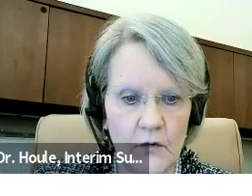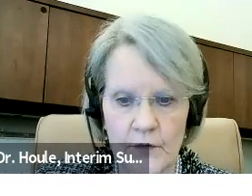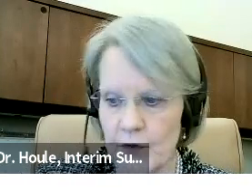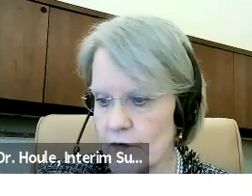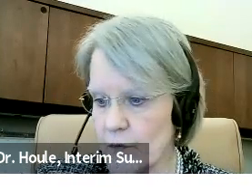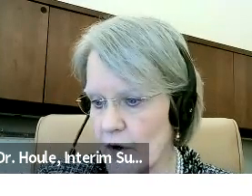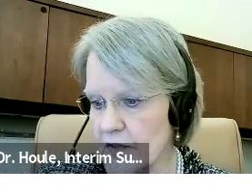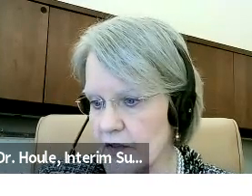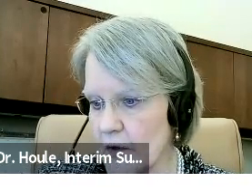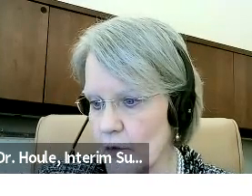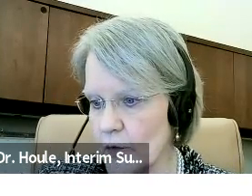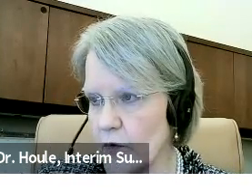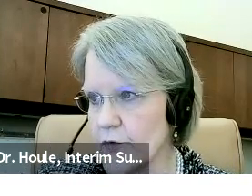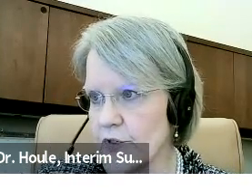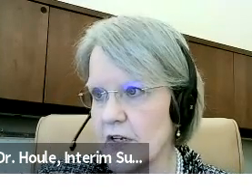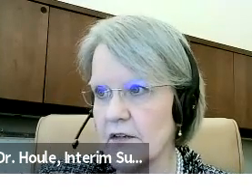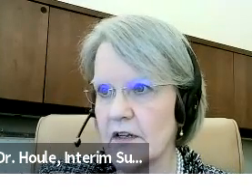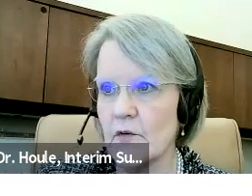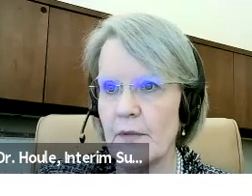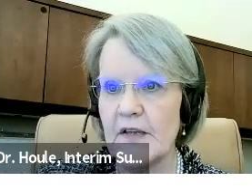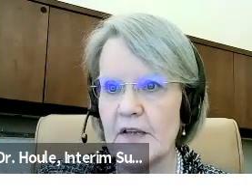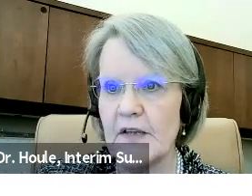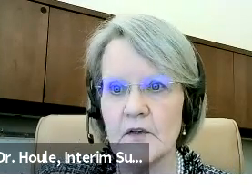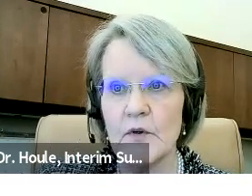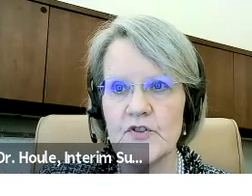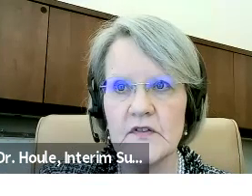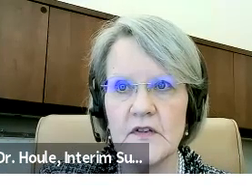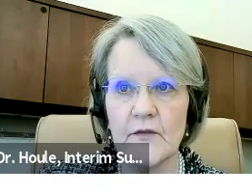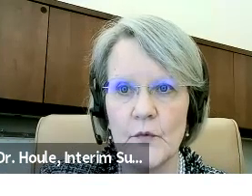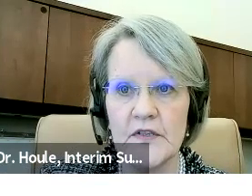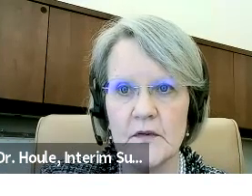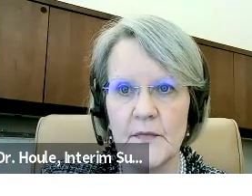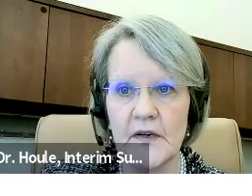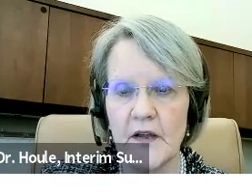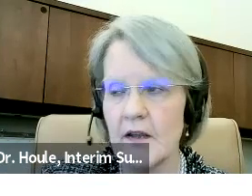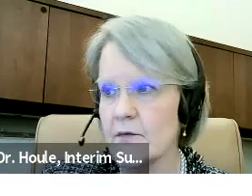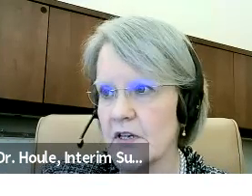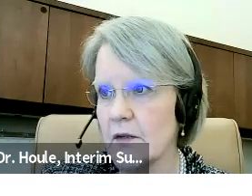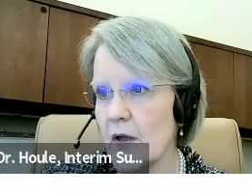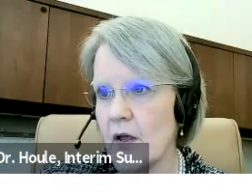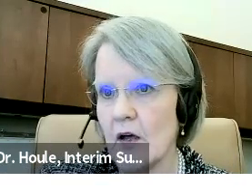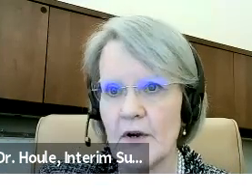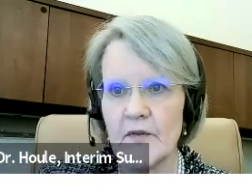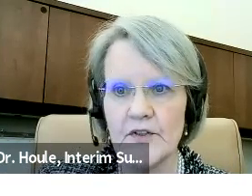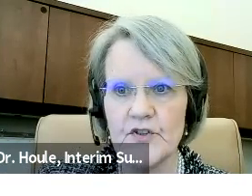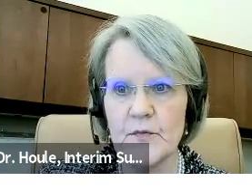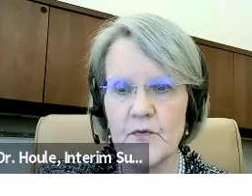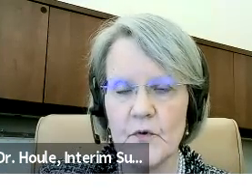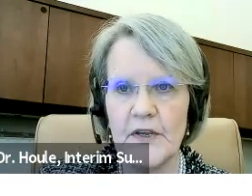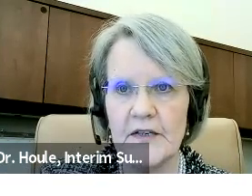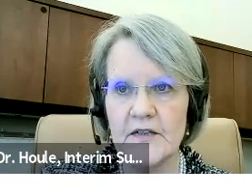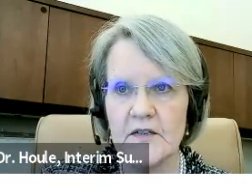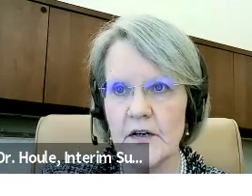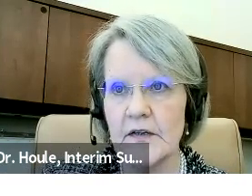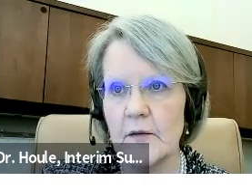going to be an overview of the process that we'll be going through tonight that are based on the questions that everyone submitted ahead of time. But I thought just